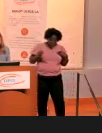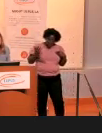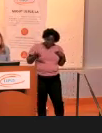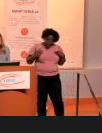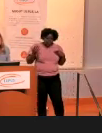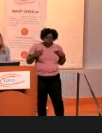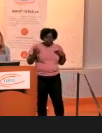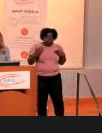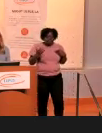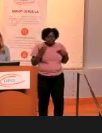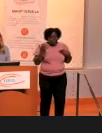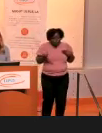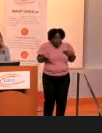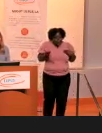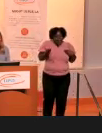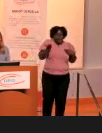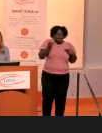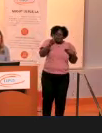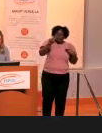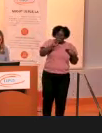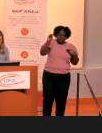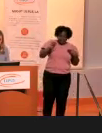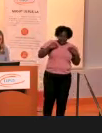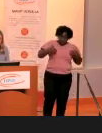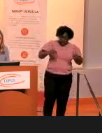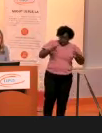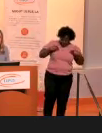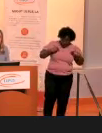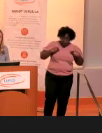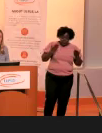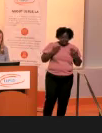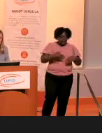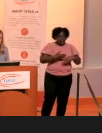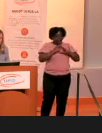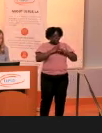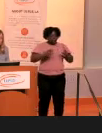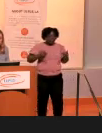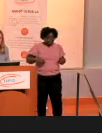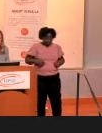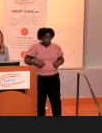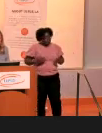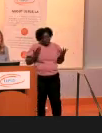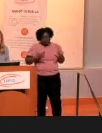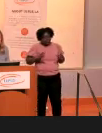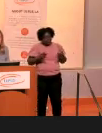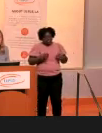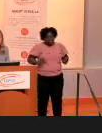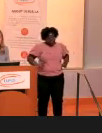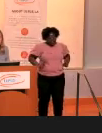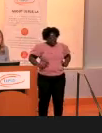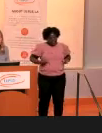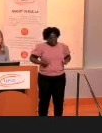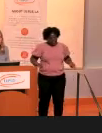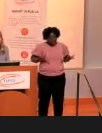to get to 100% response rate and prevent the development of end-stage renal disease.